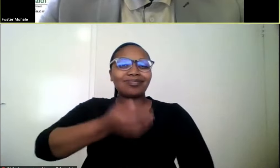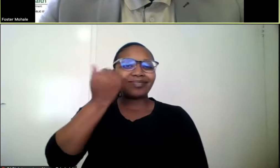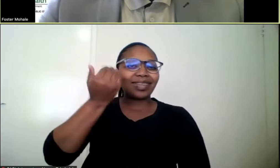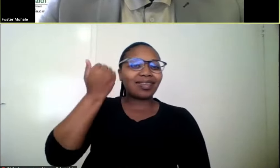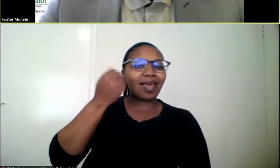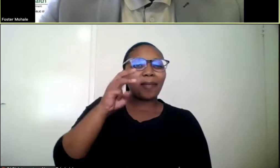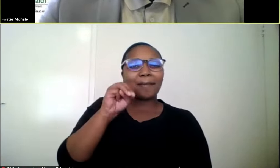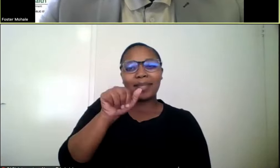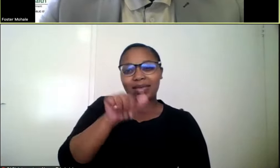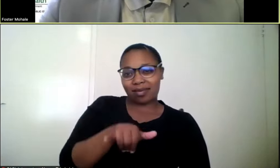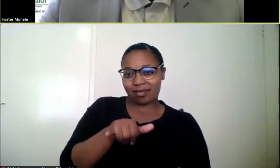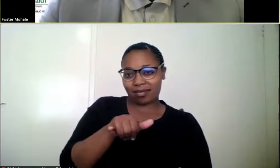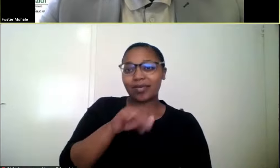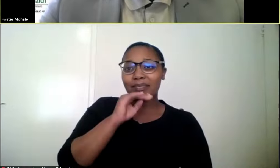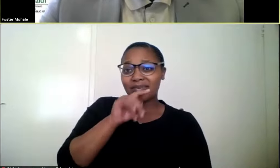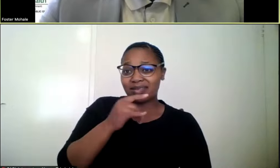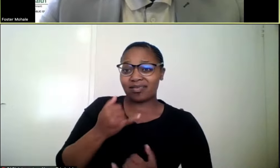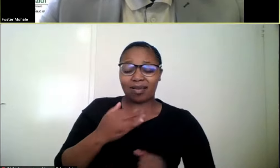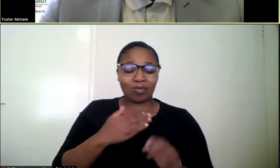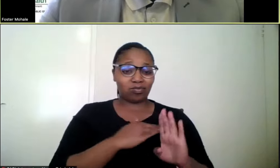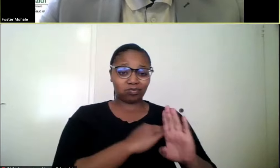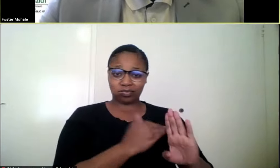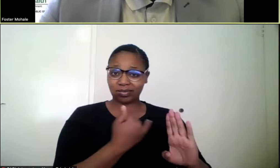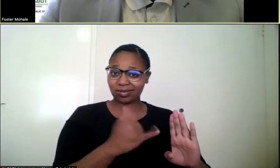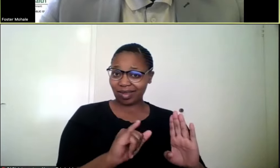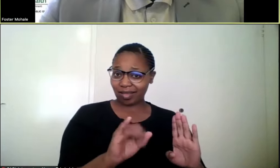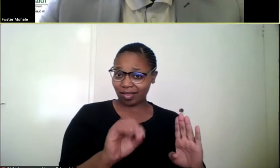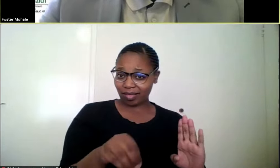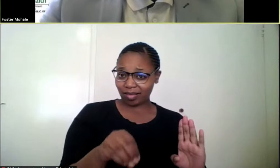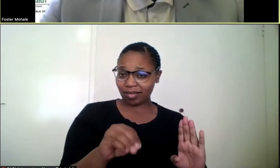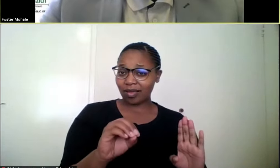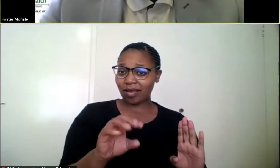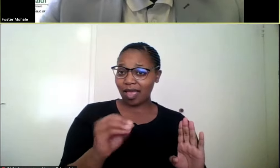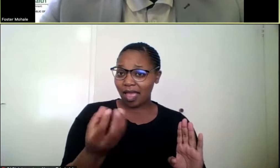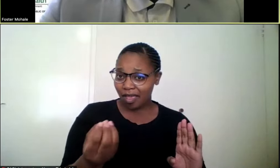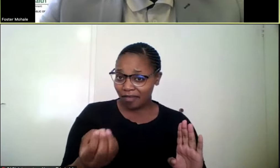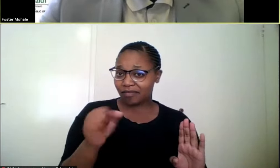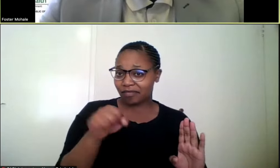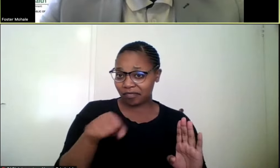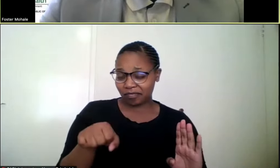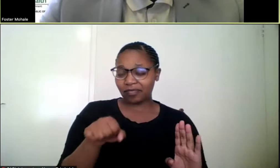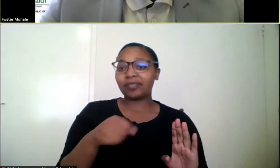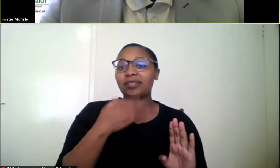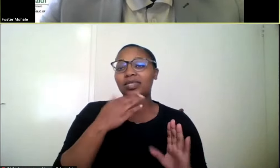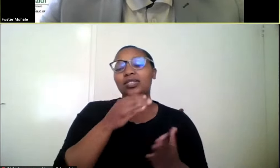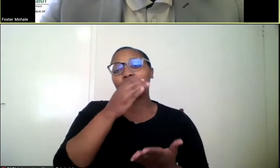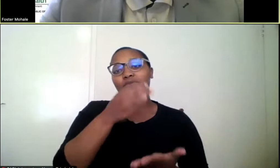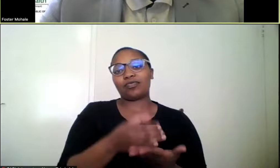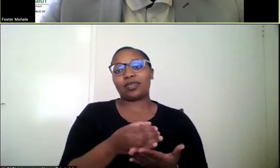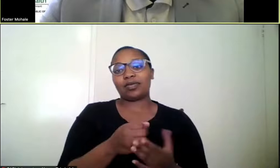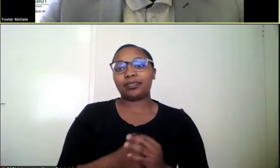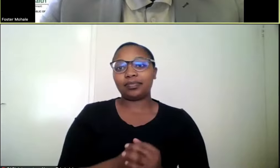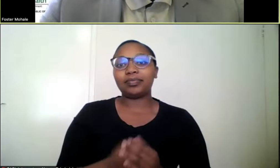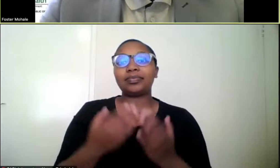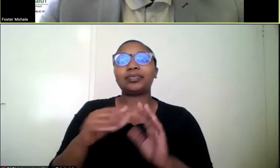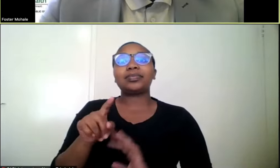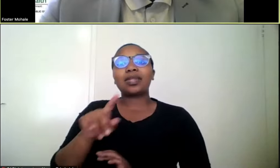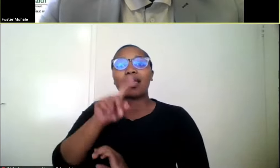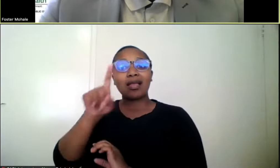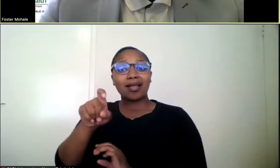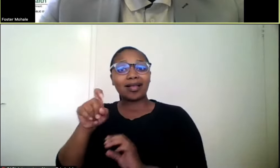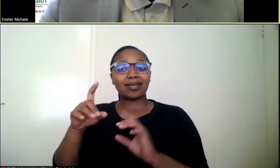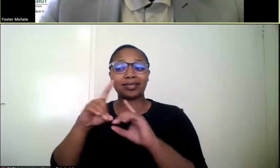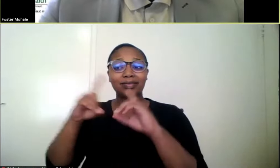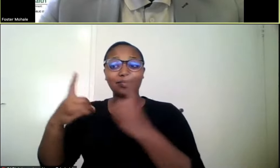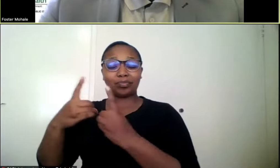The last few questions from the SABC, Matlaku Komana: is the healthcare system ready to deal with the influx of spike in new